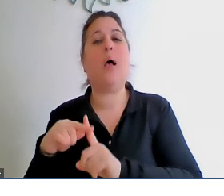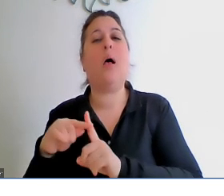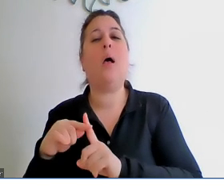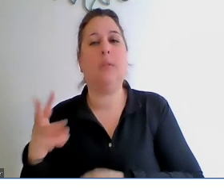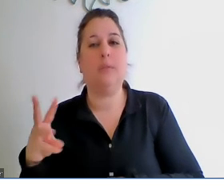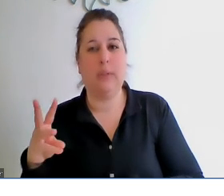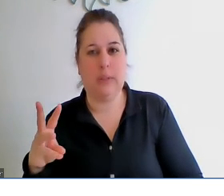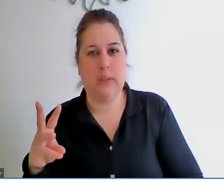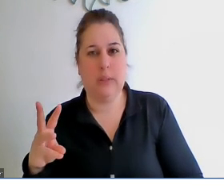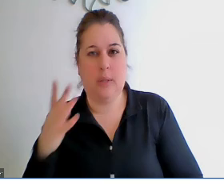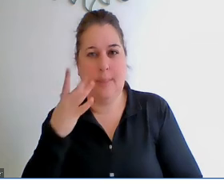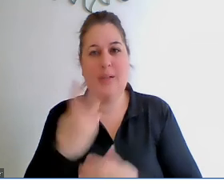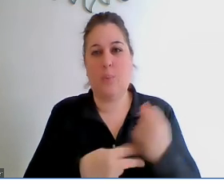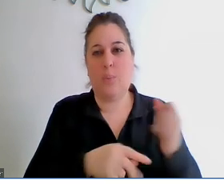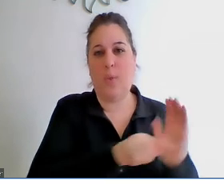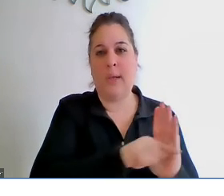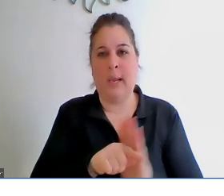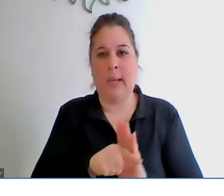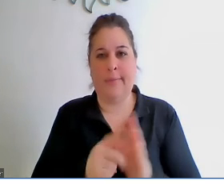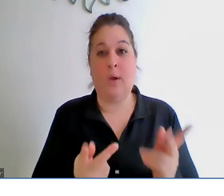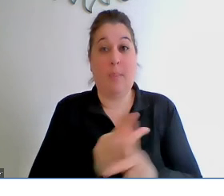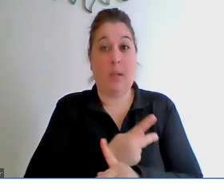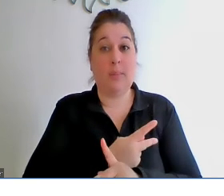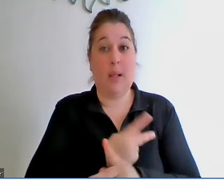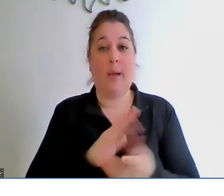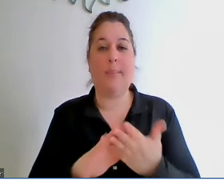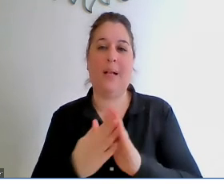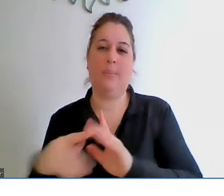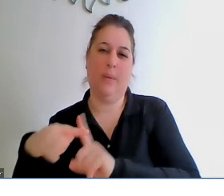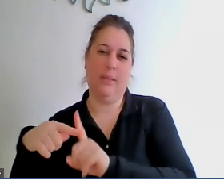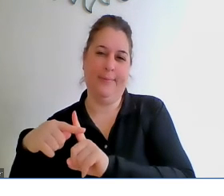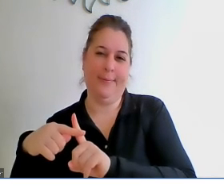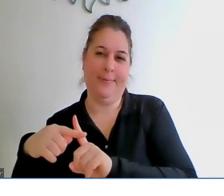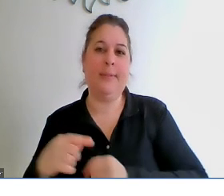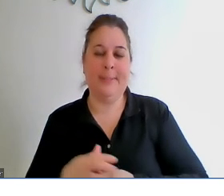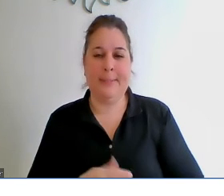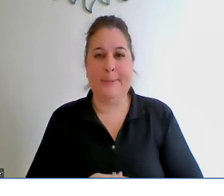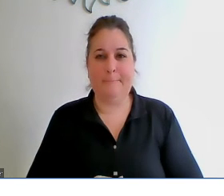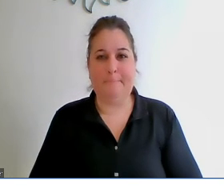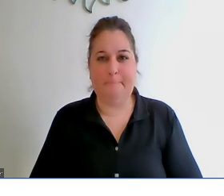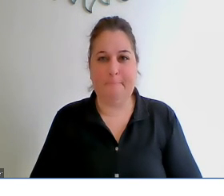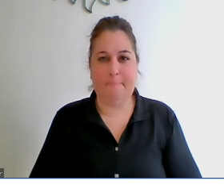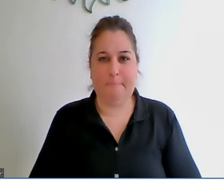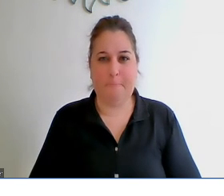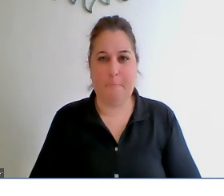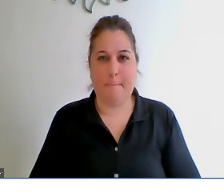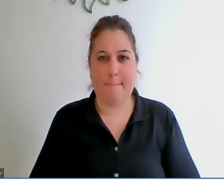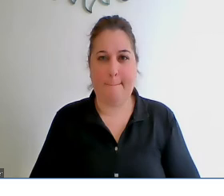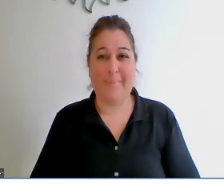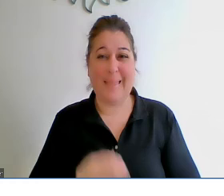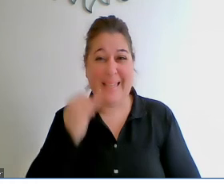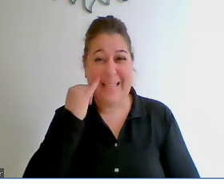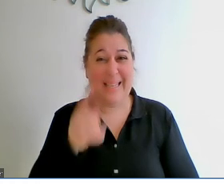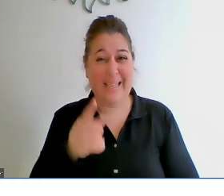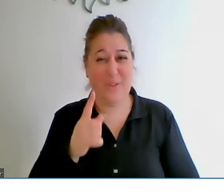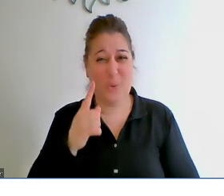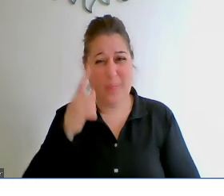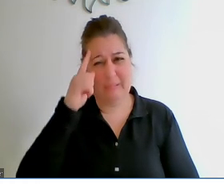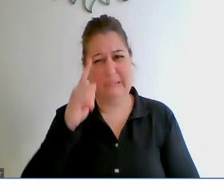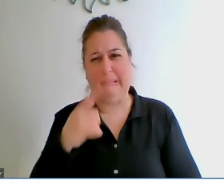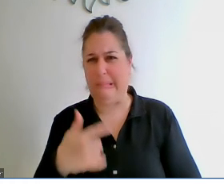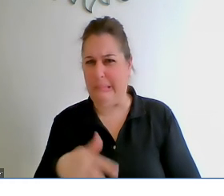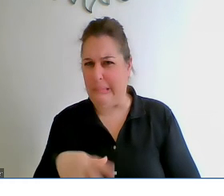positive. So positive 16. Okay, that's what we're going to do. So something to